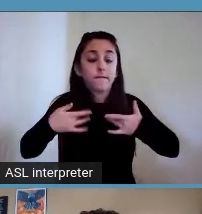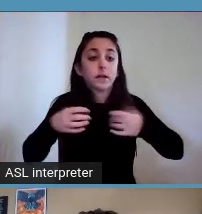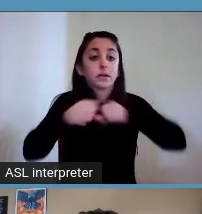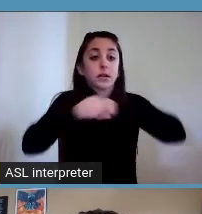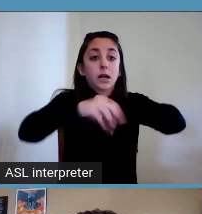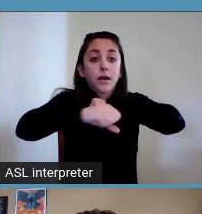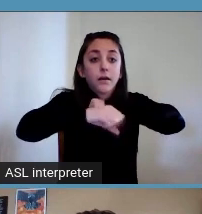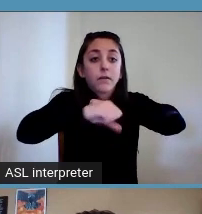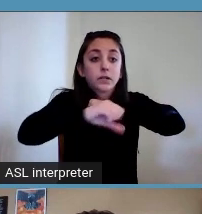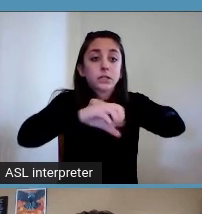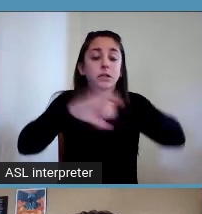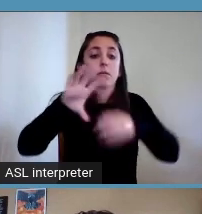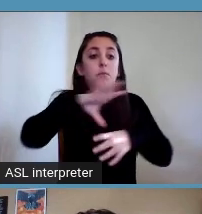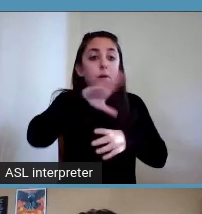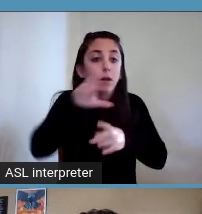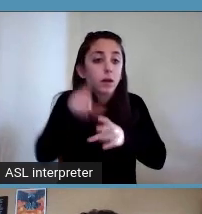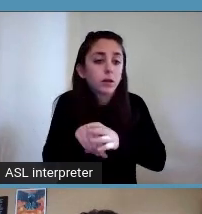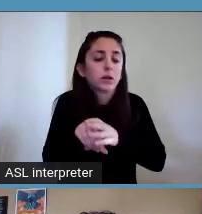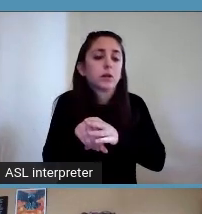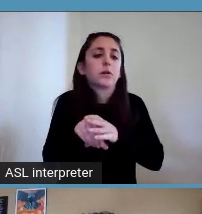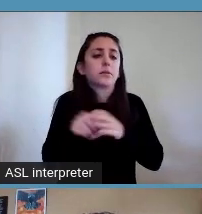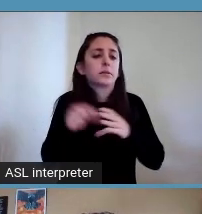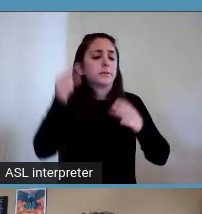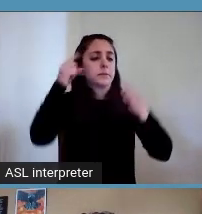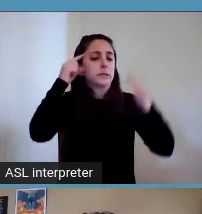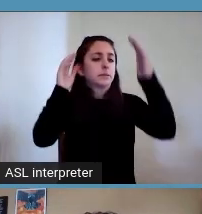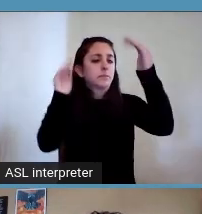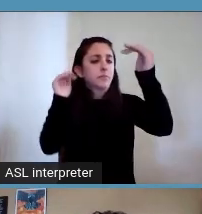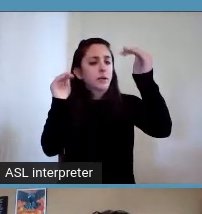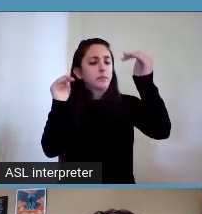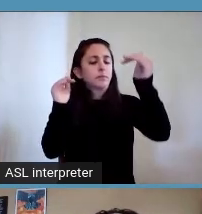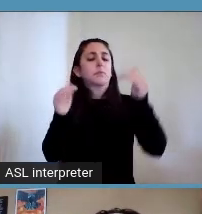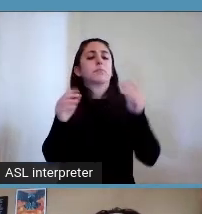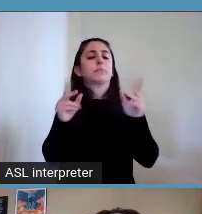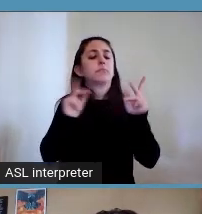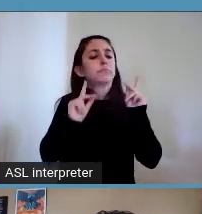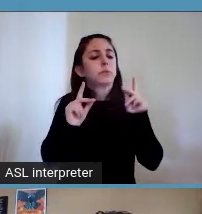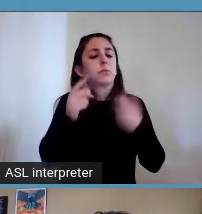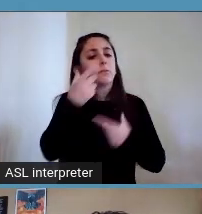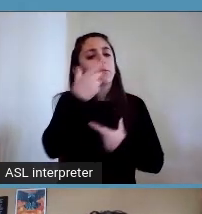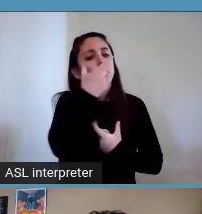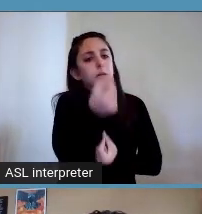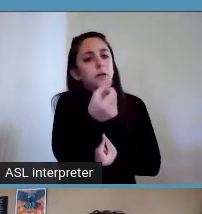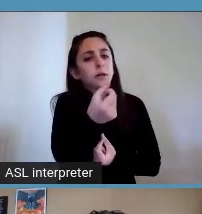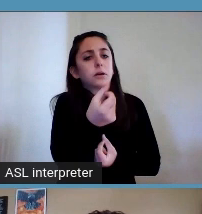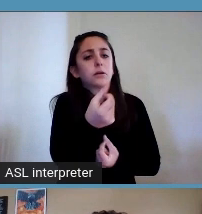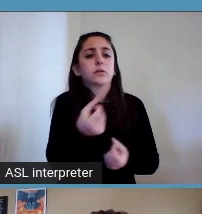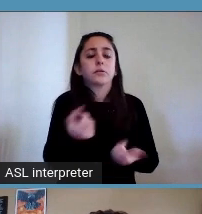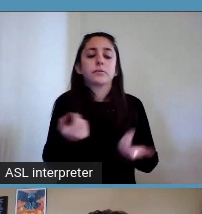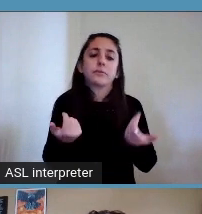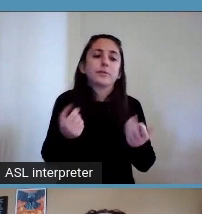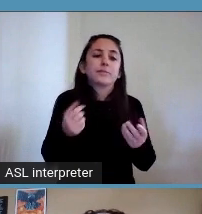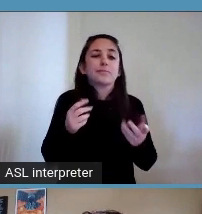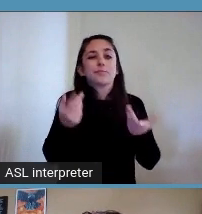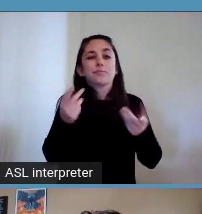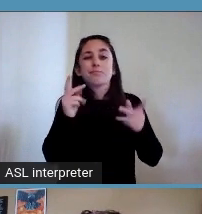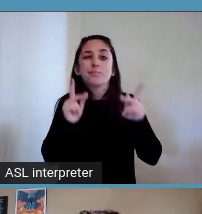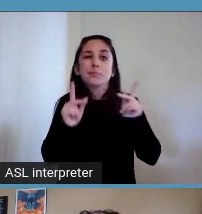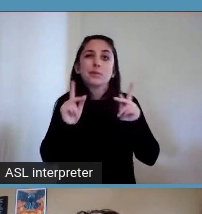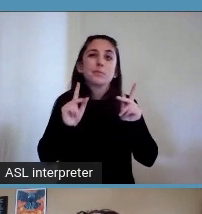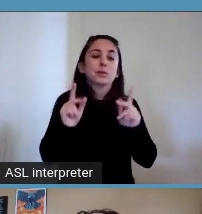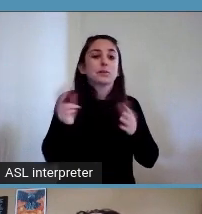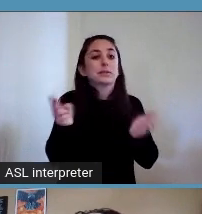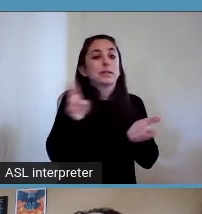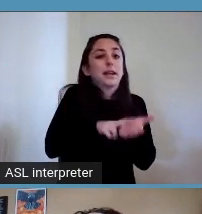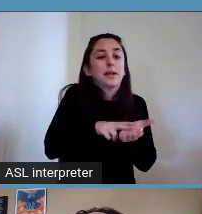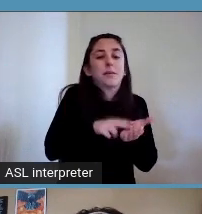expected it to be really interesting. And and there was low registration that I figured was because people just didn't know